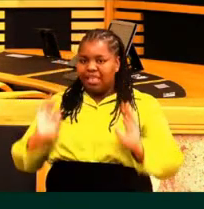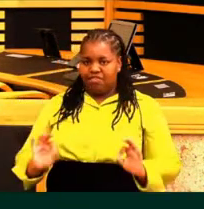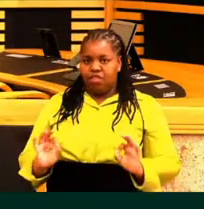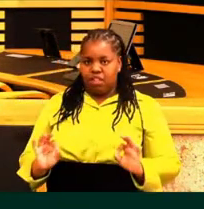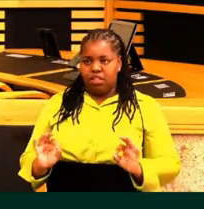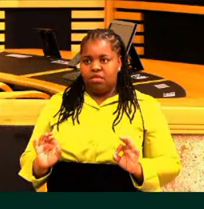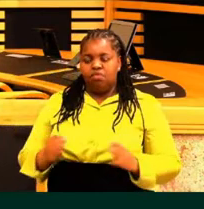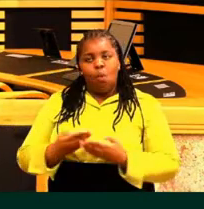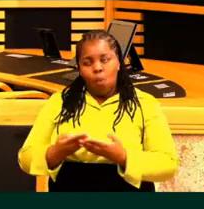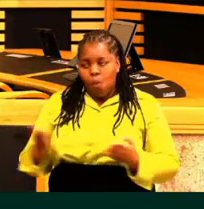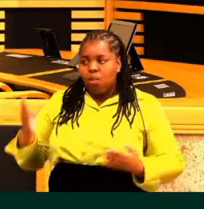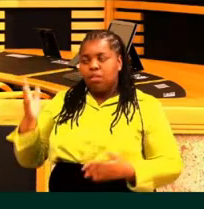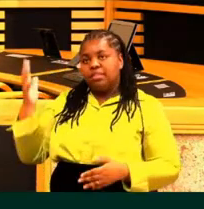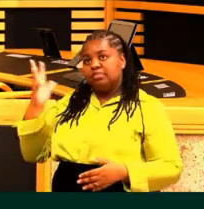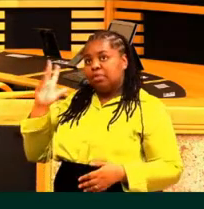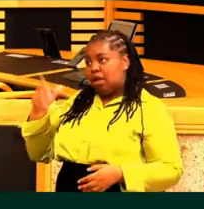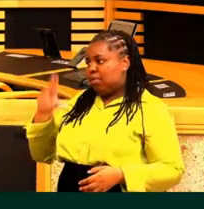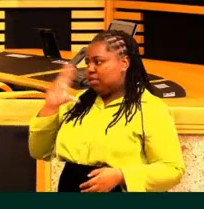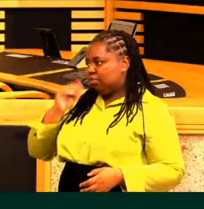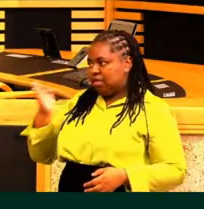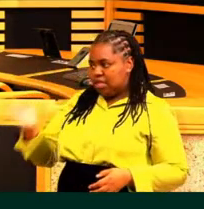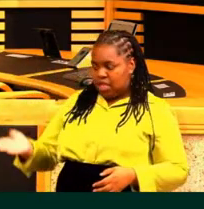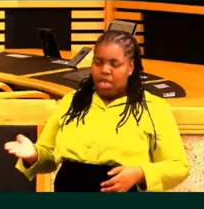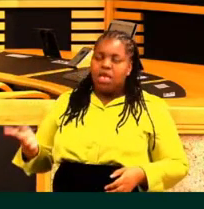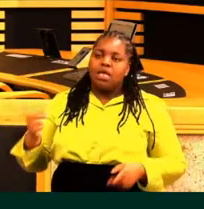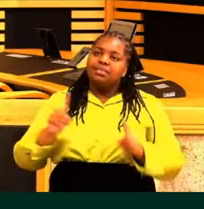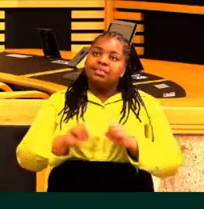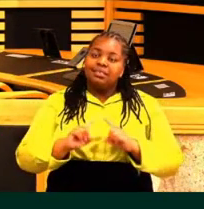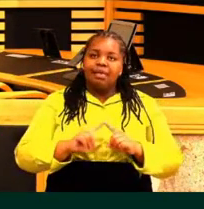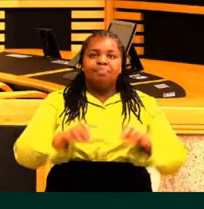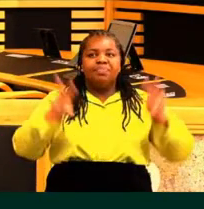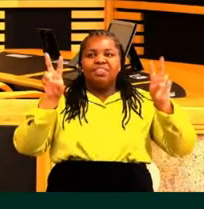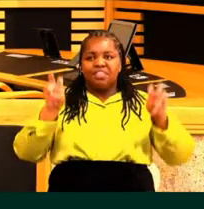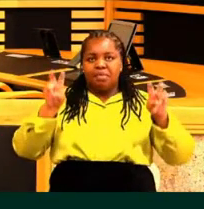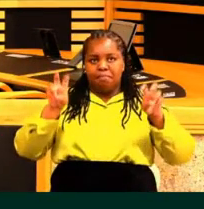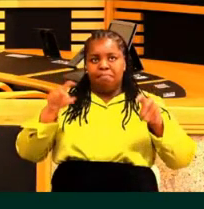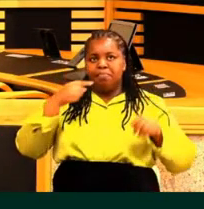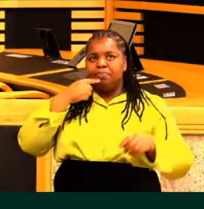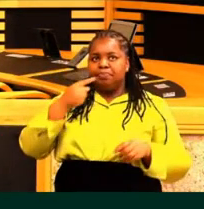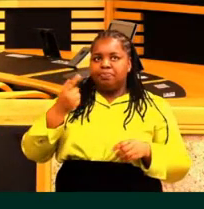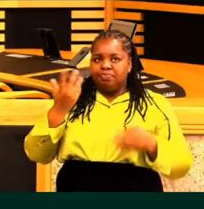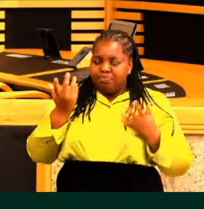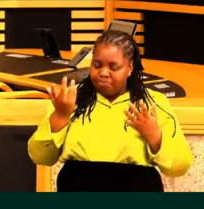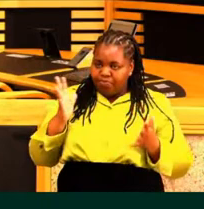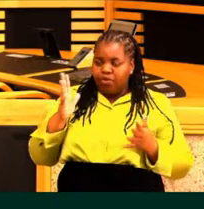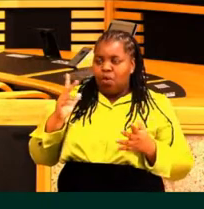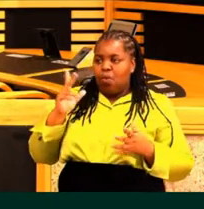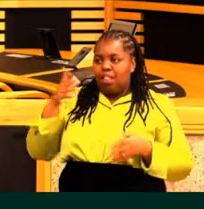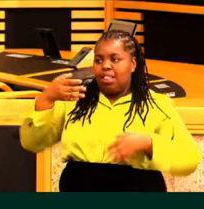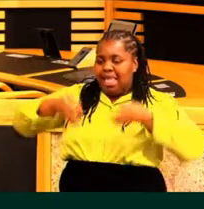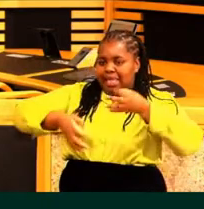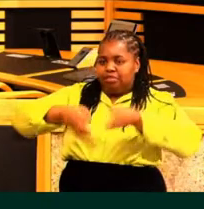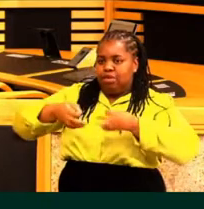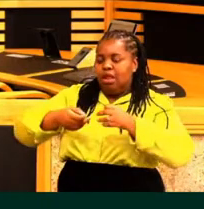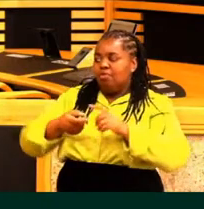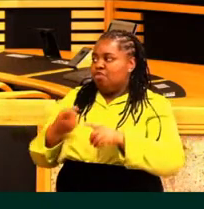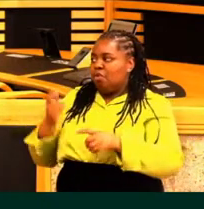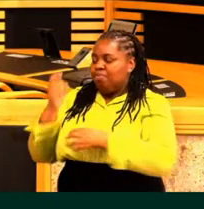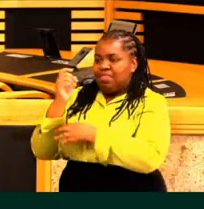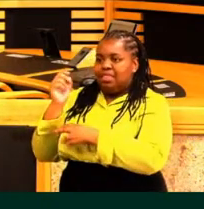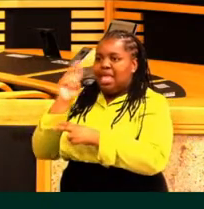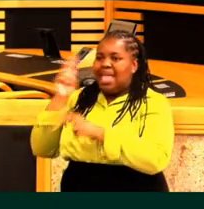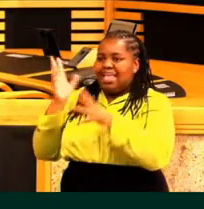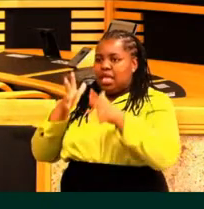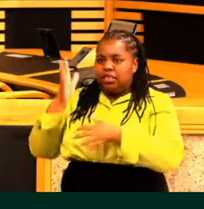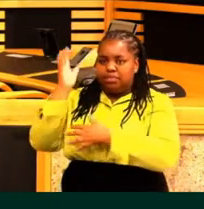to all the speakers and as the theme is being unpacked by the guest speaker